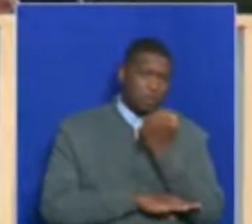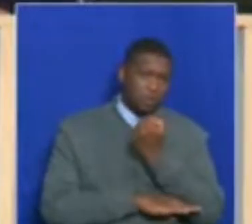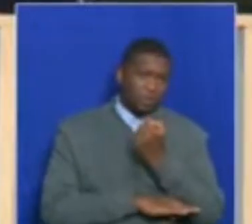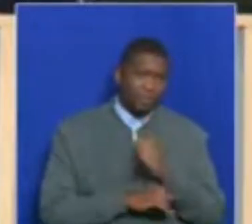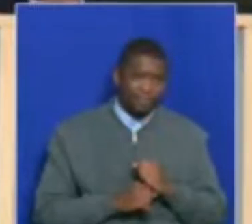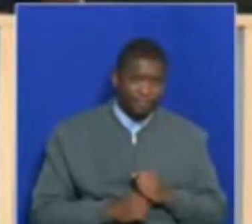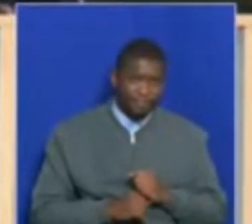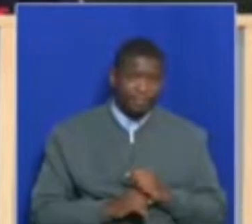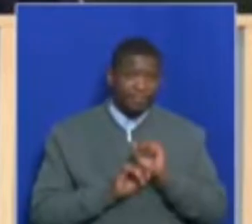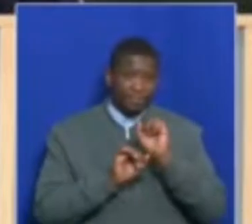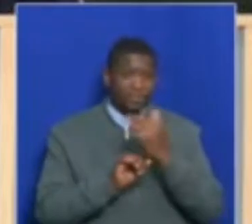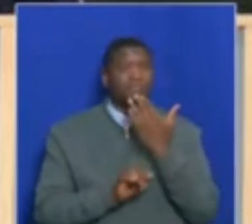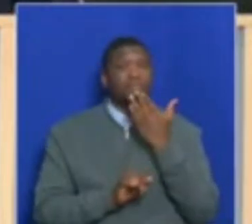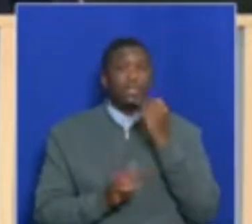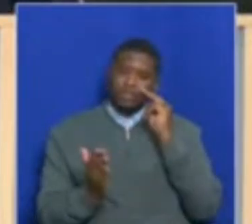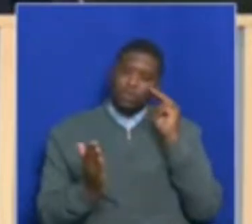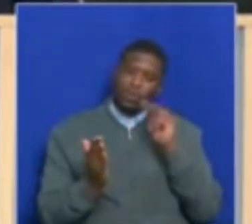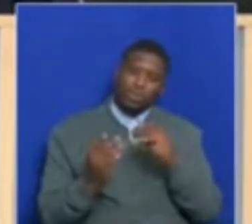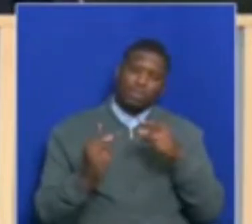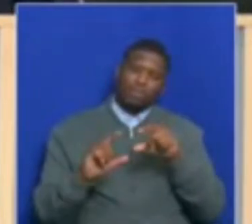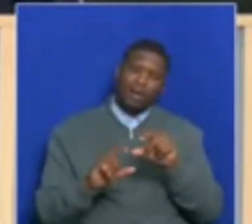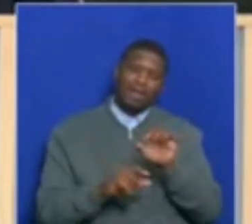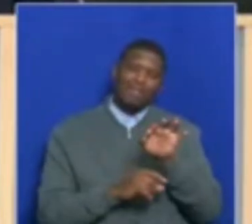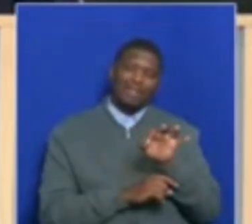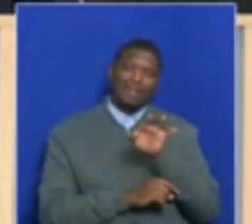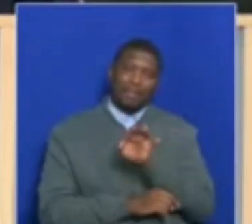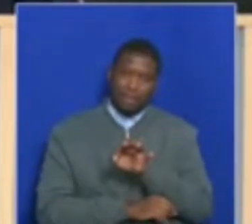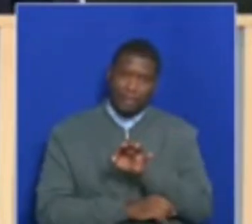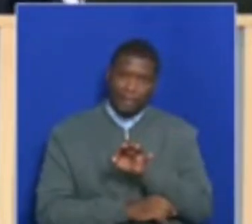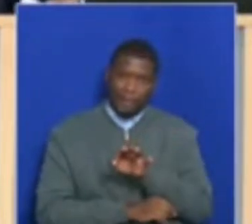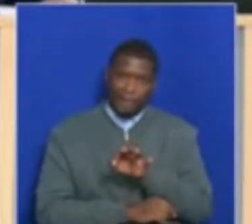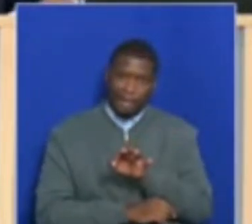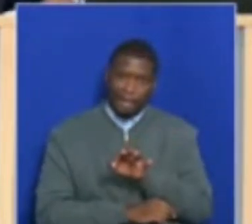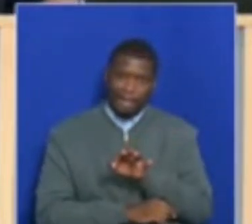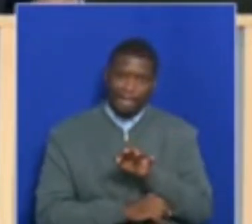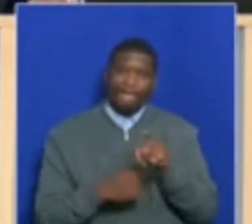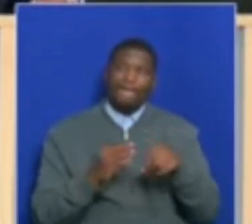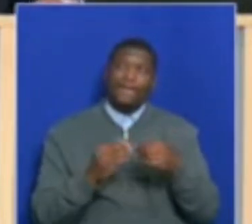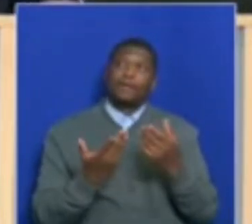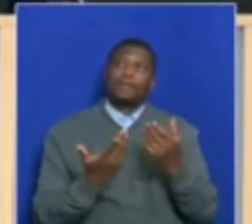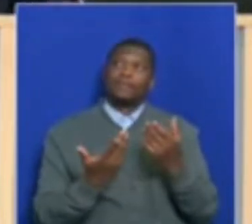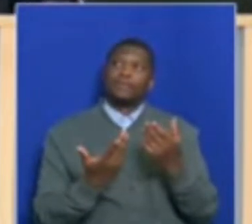paragraph 33, the case number there?